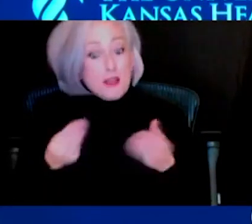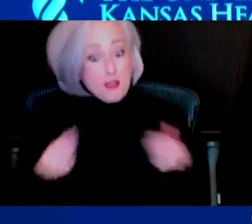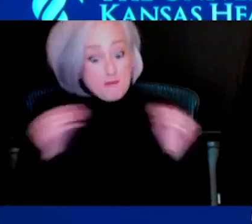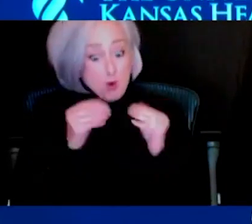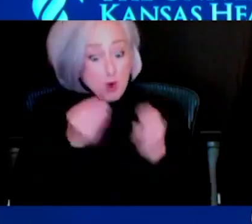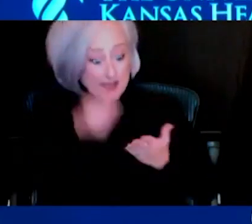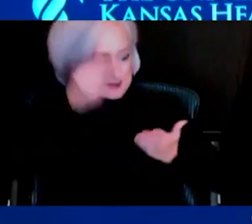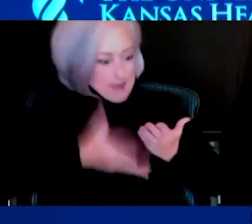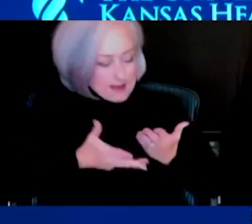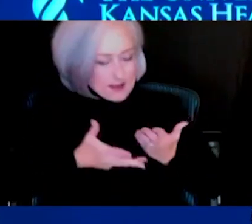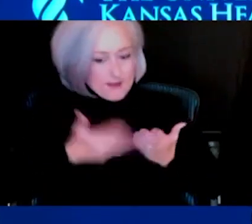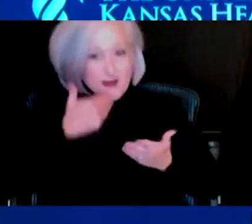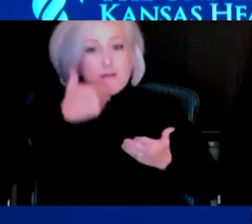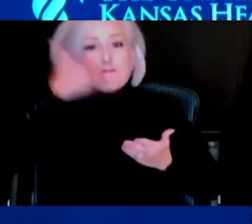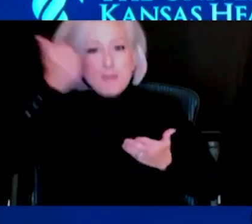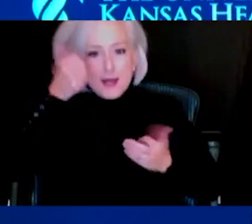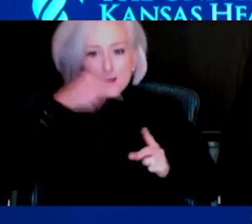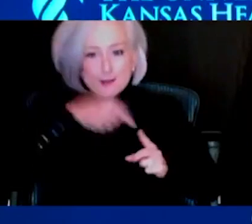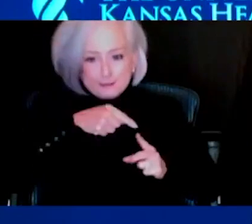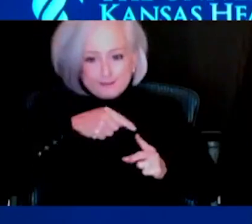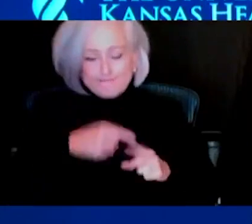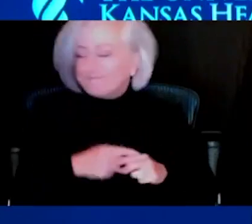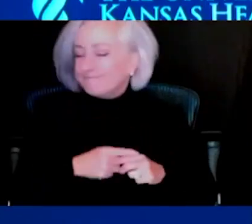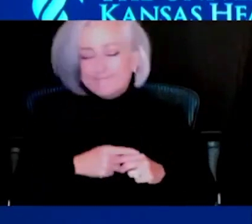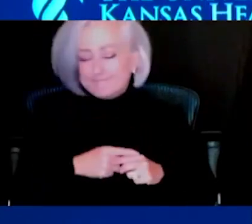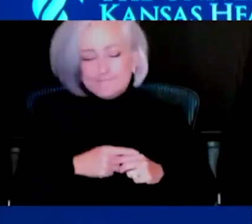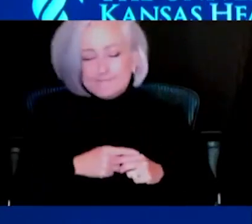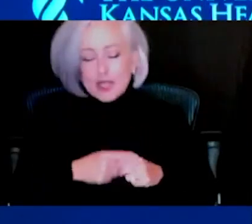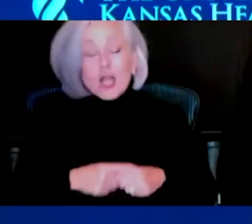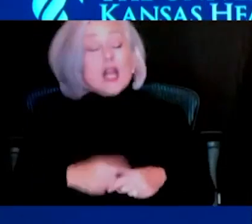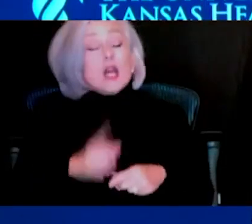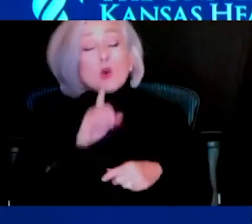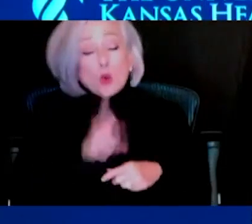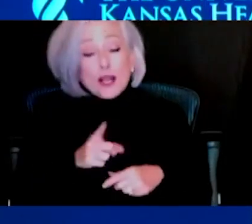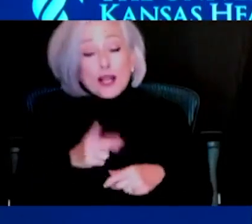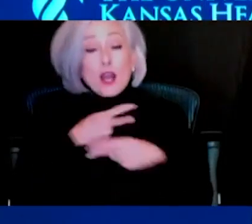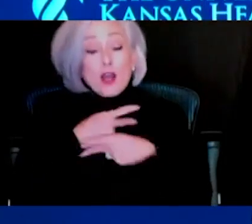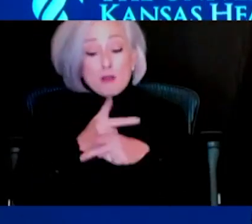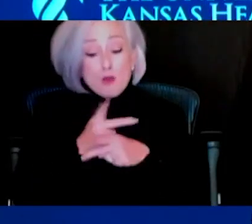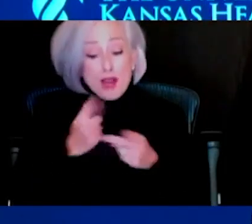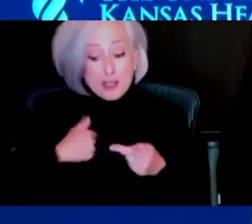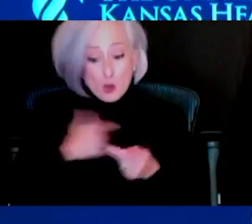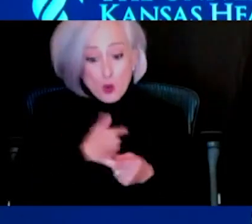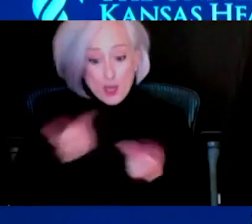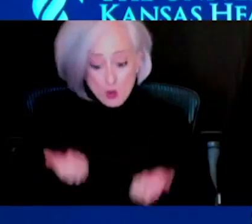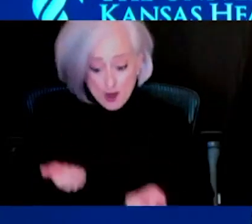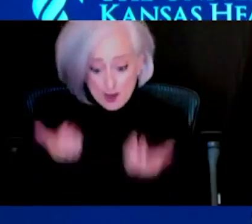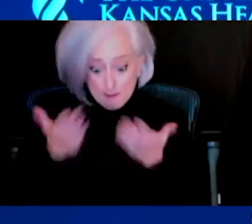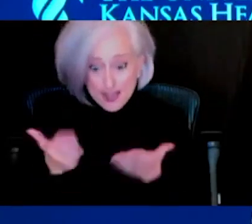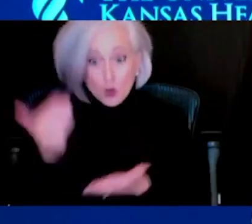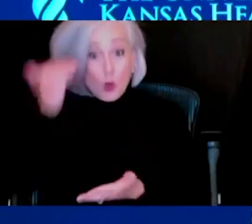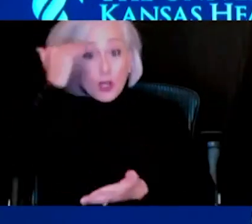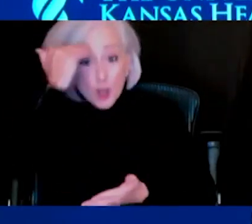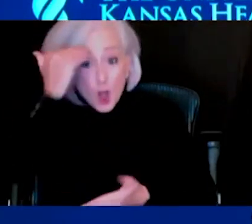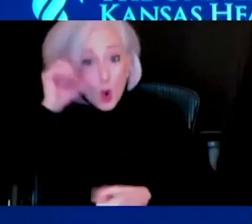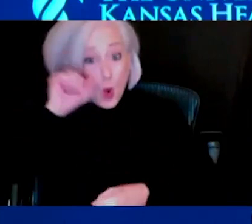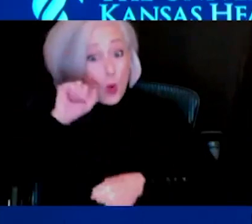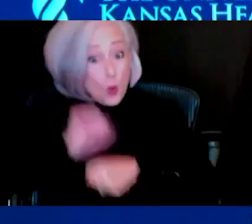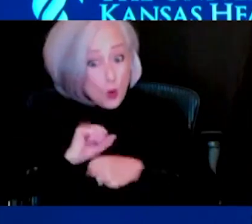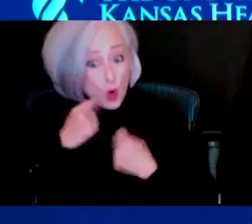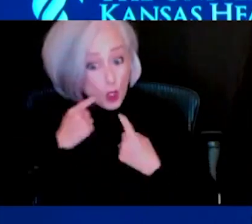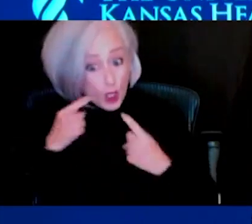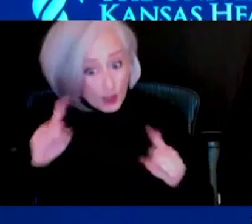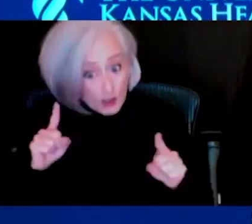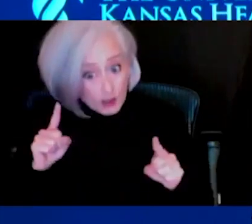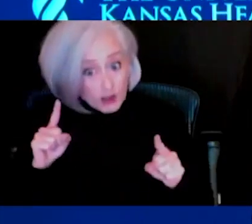is. When in fact, you know, the products that we recommend that we know that work are actually, you know,